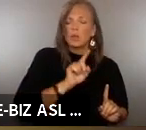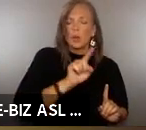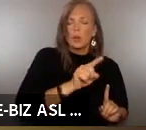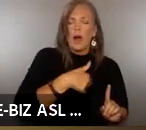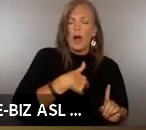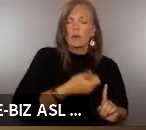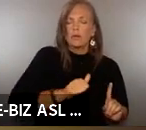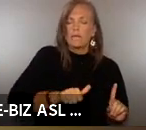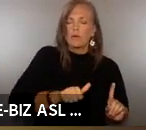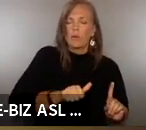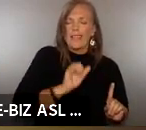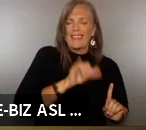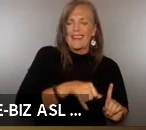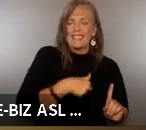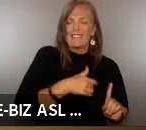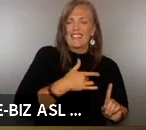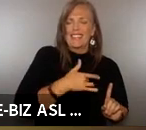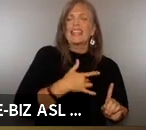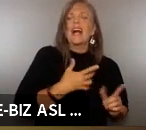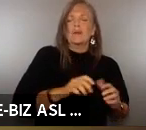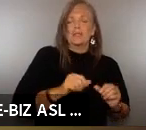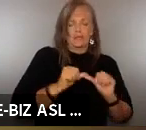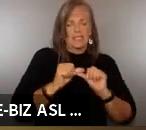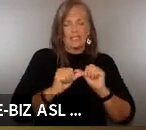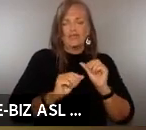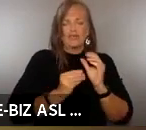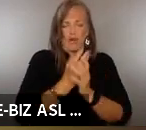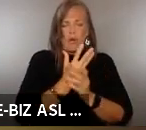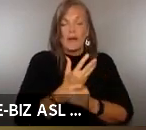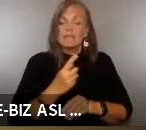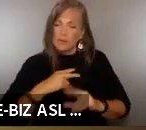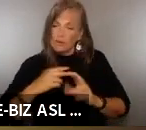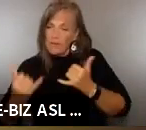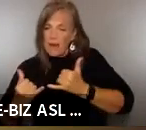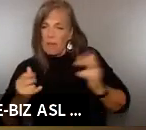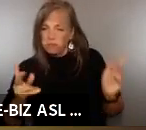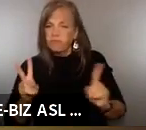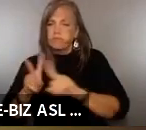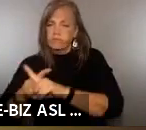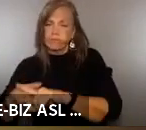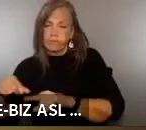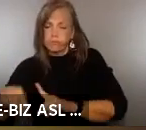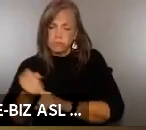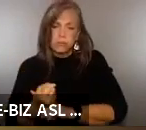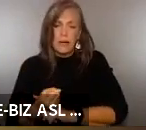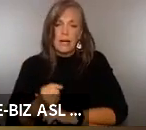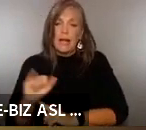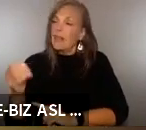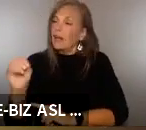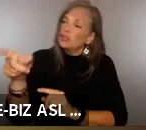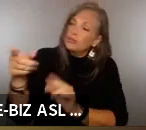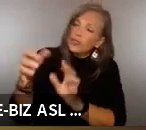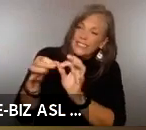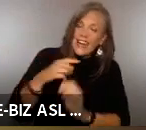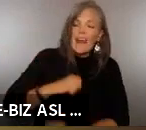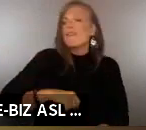keep growing. And I am looking forward. You know, like Jim said, I just had my birthday a couple of days ago. I